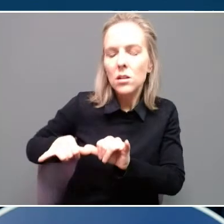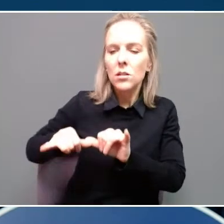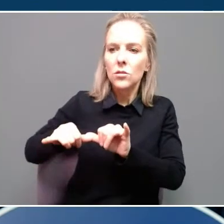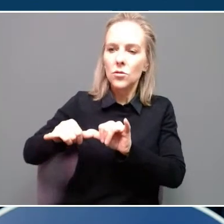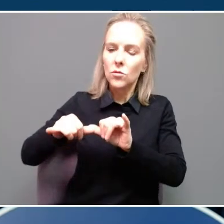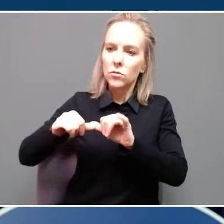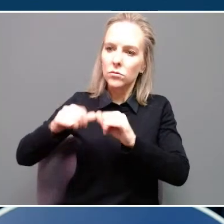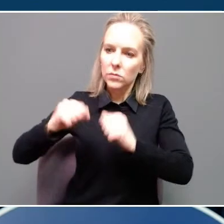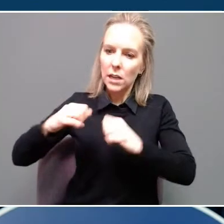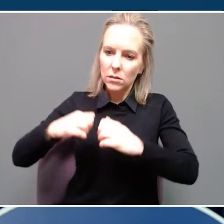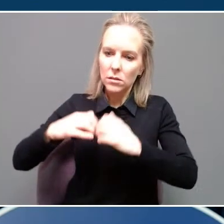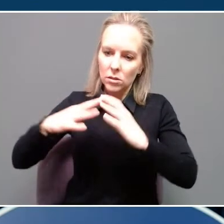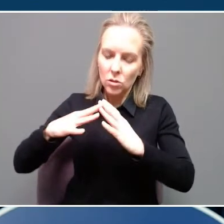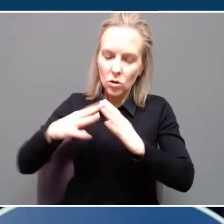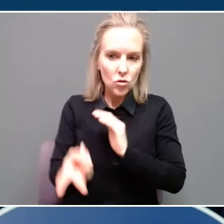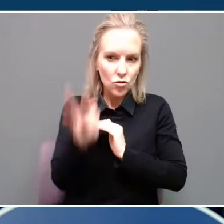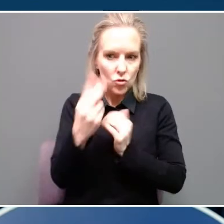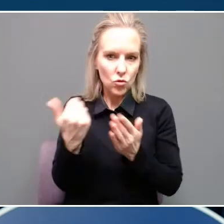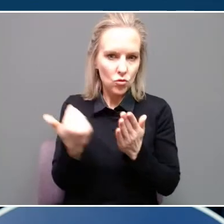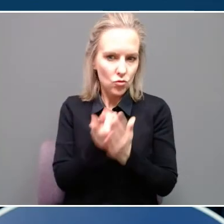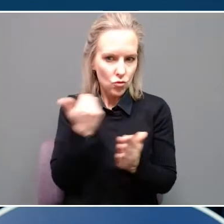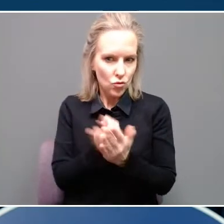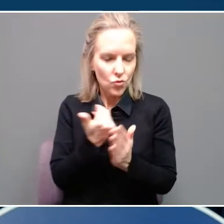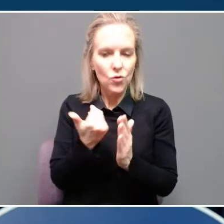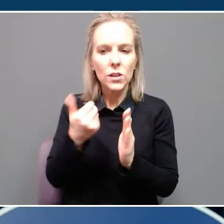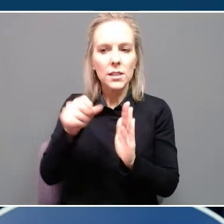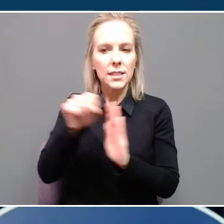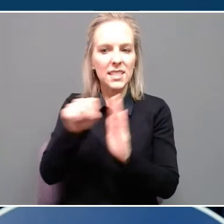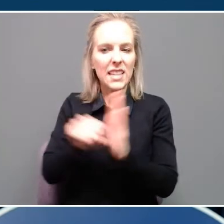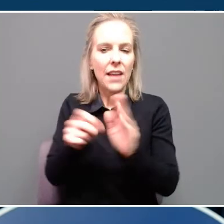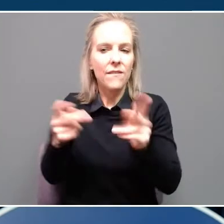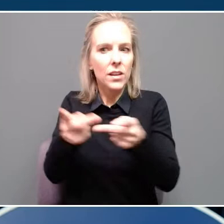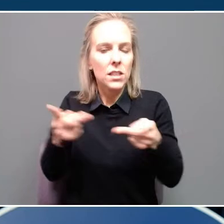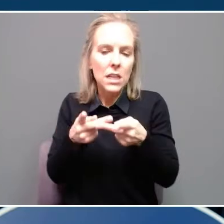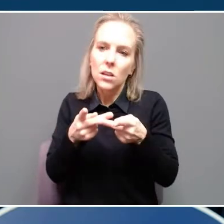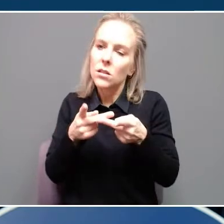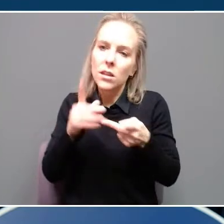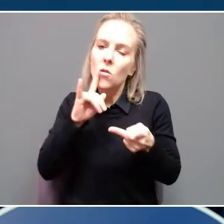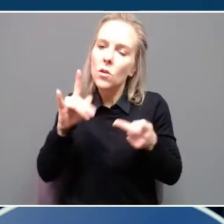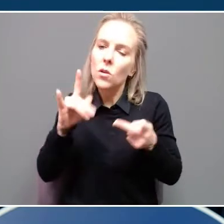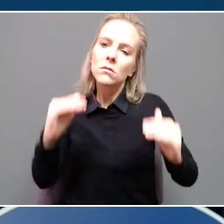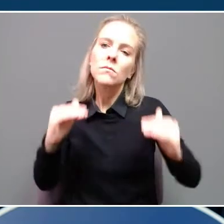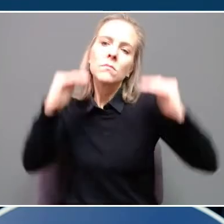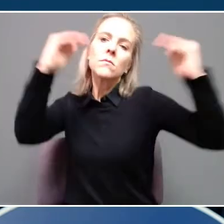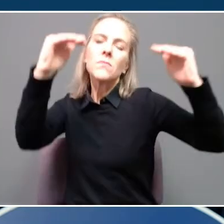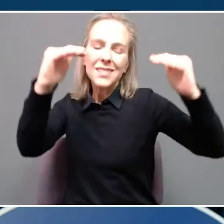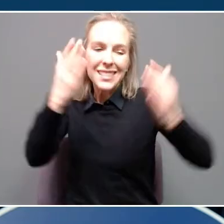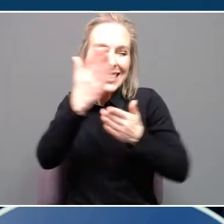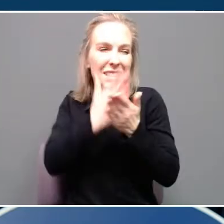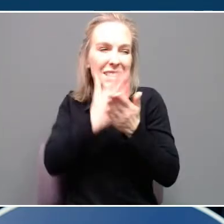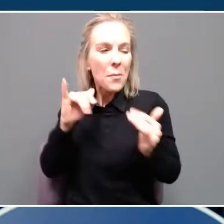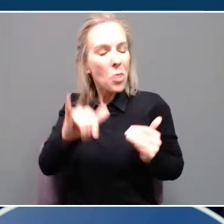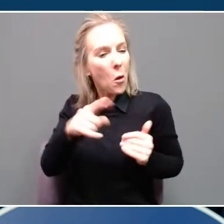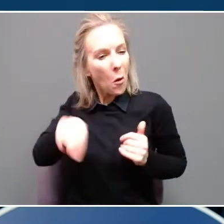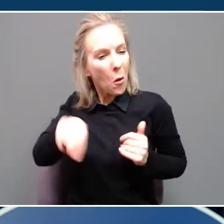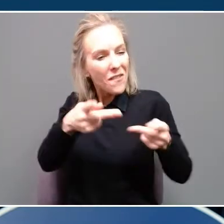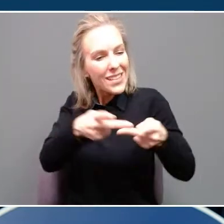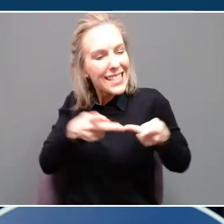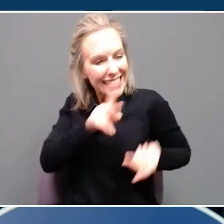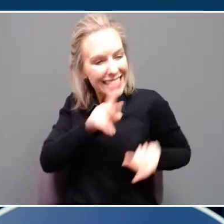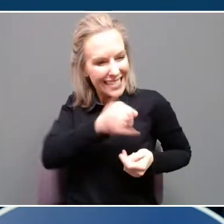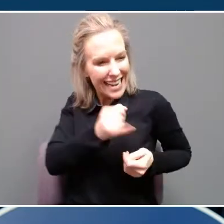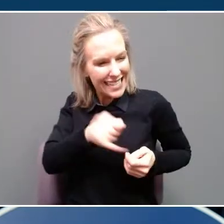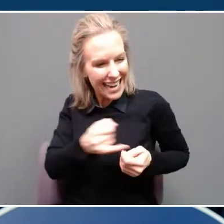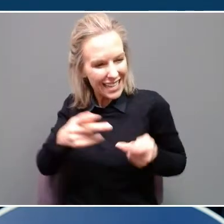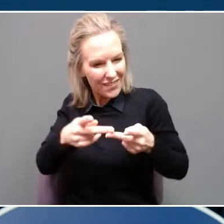to 2 new state-of-the-art facilities. Many of these buildings are older than DJJ's model